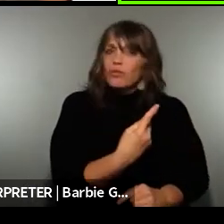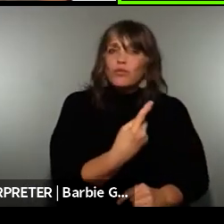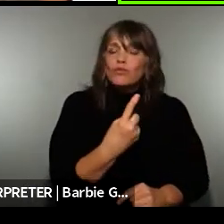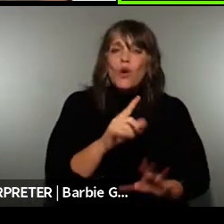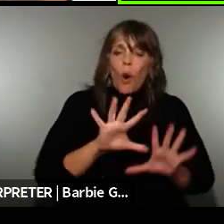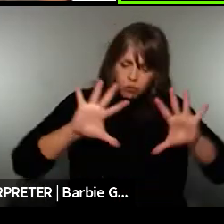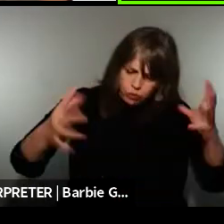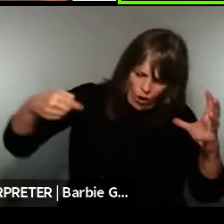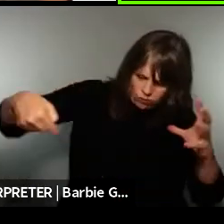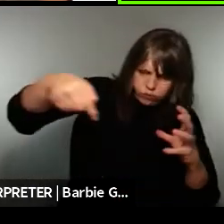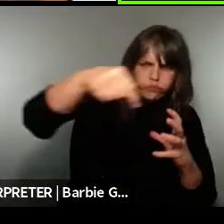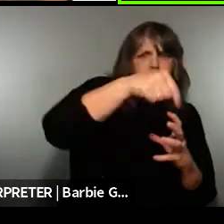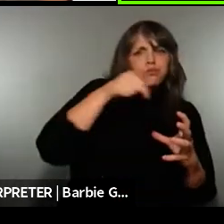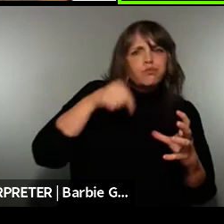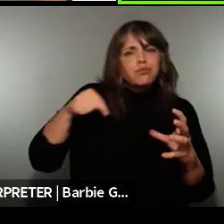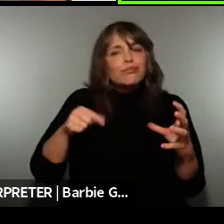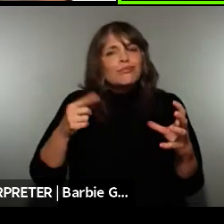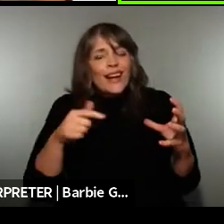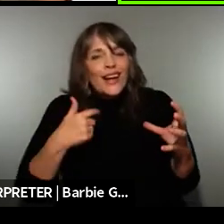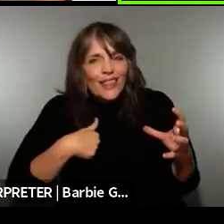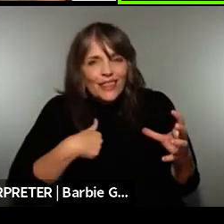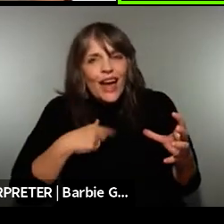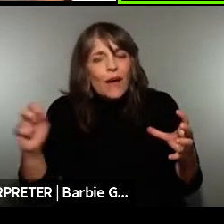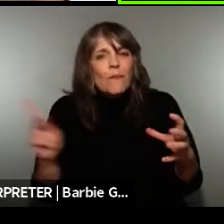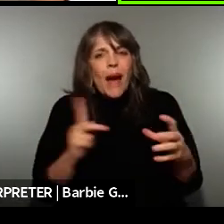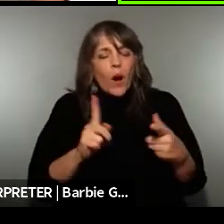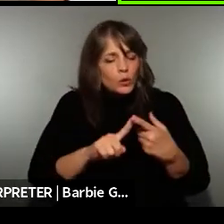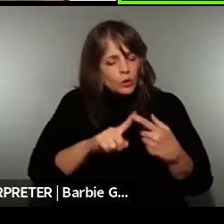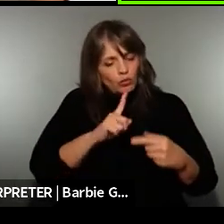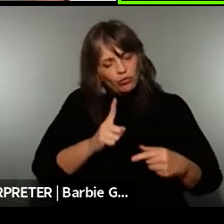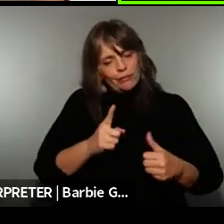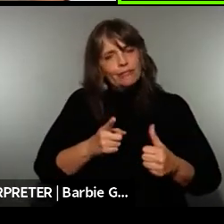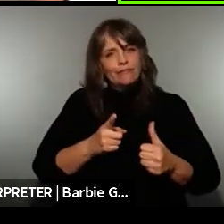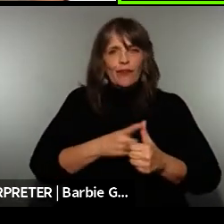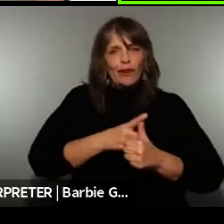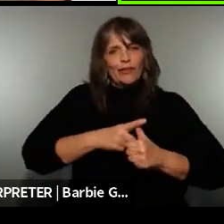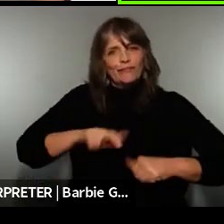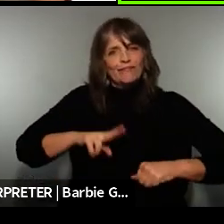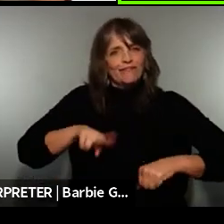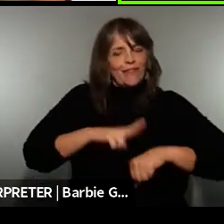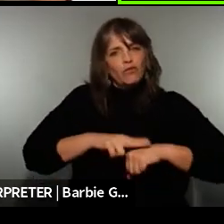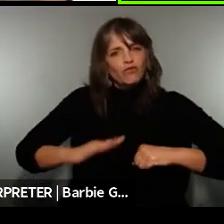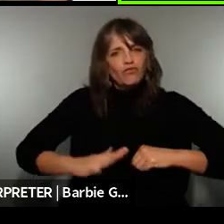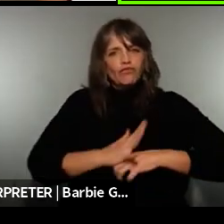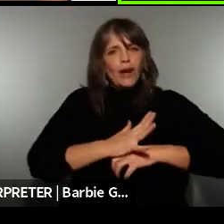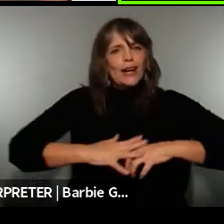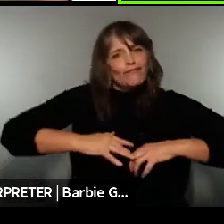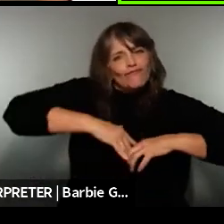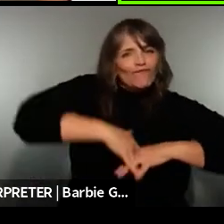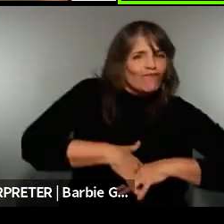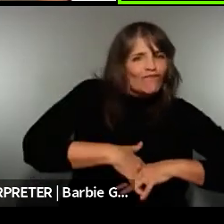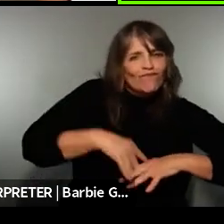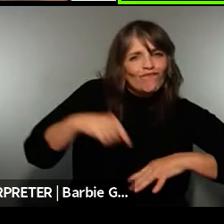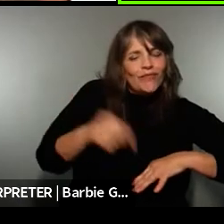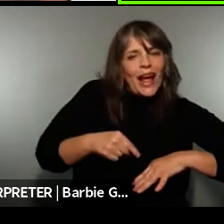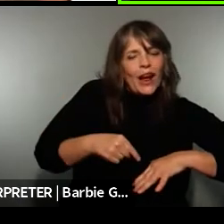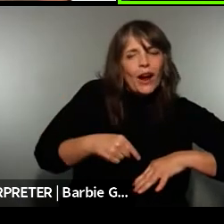and this mindset of abundance and are thriving. There are theaters here in the United States who have chosen